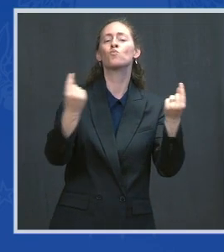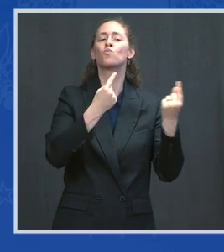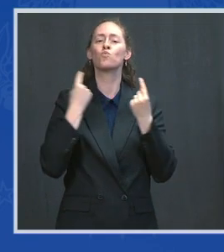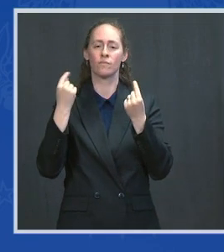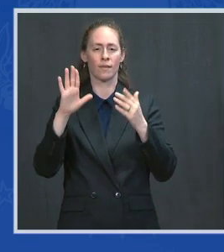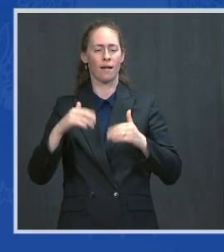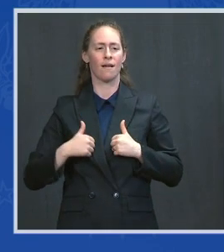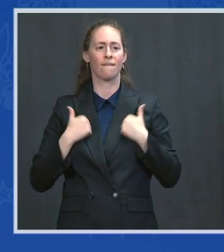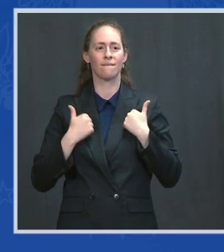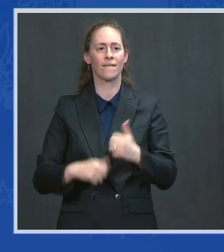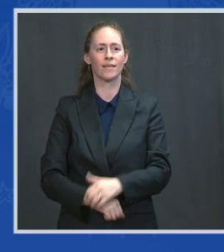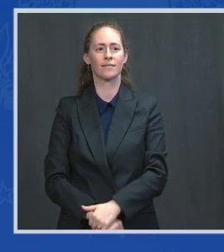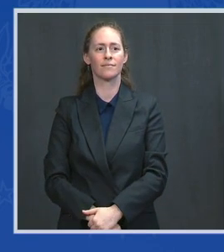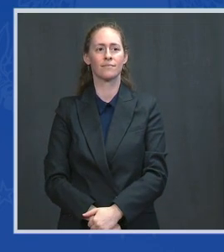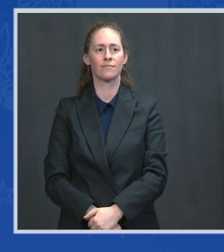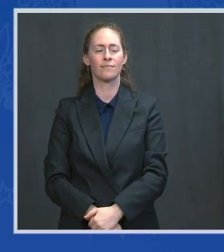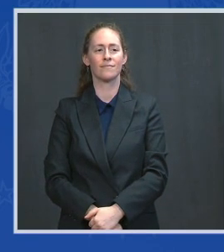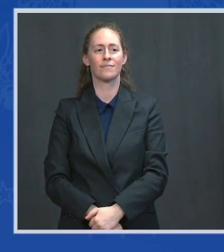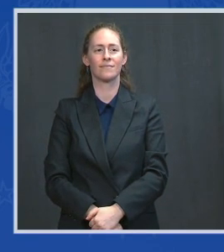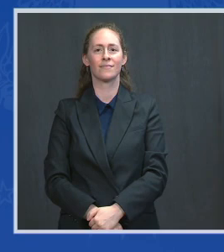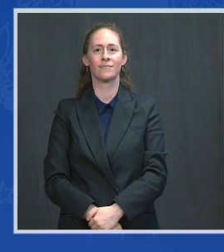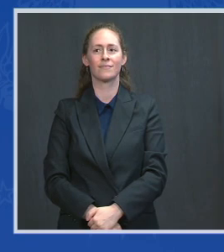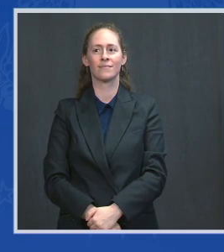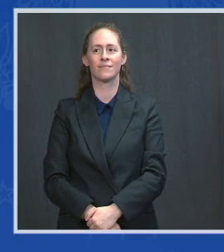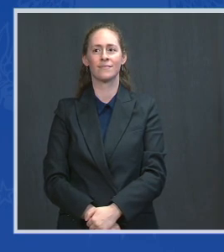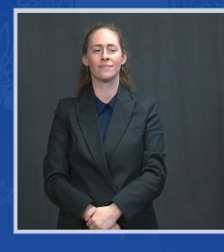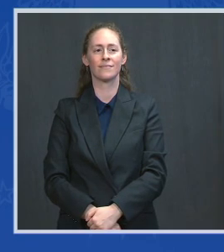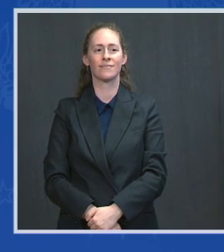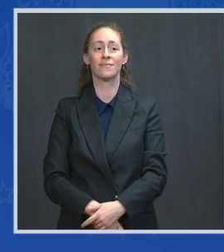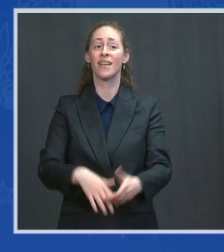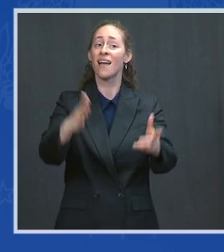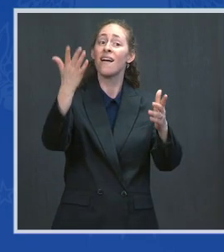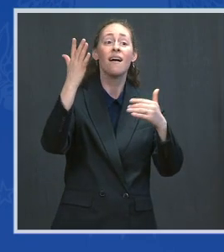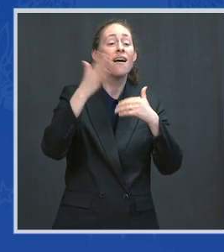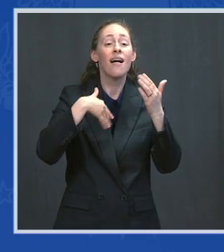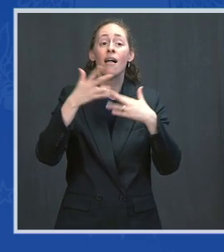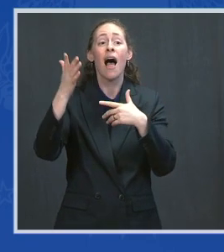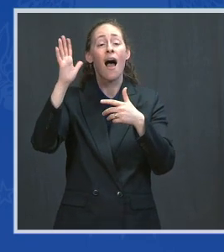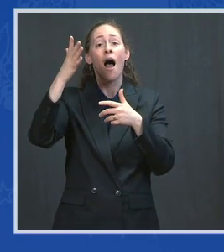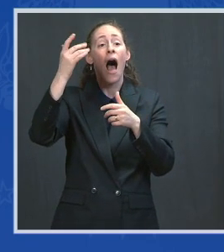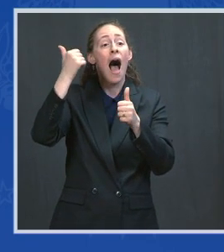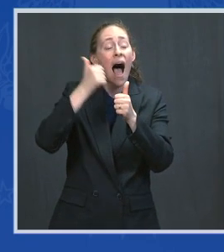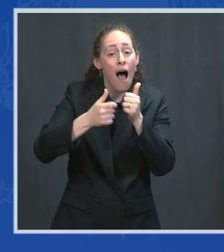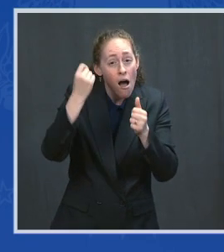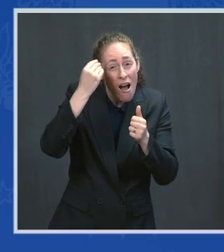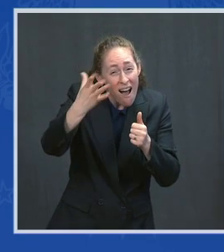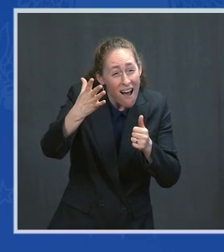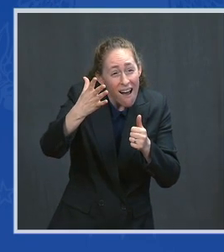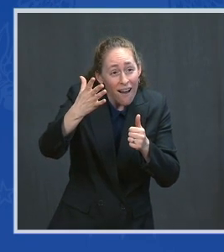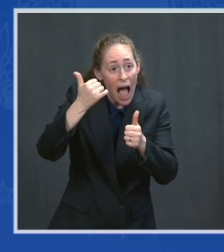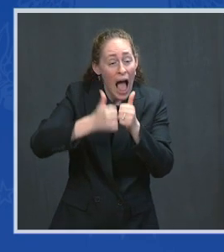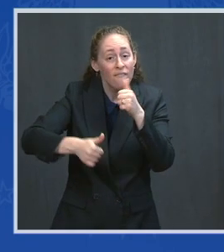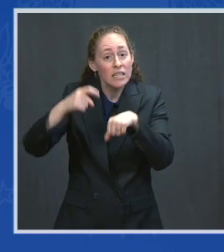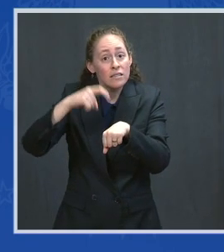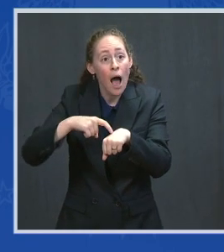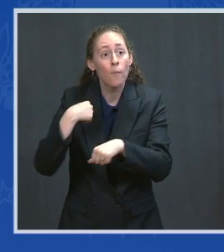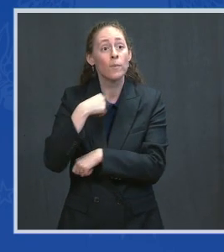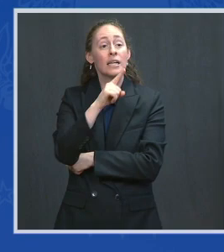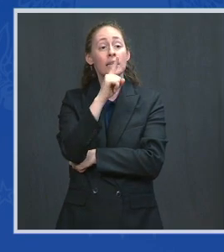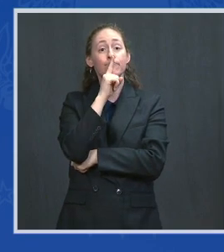Every time we're silent, every time we let hate